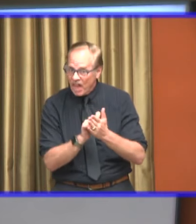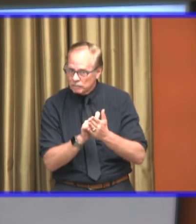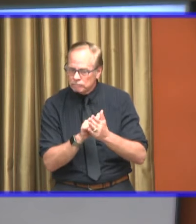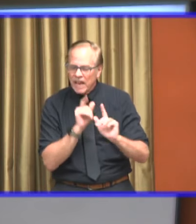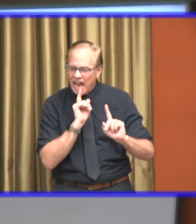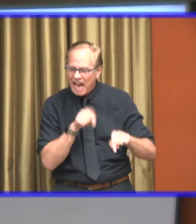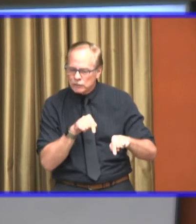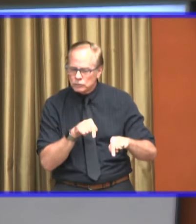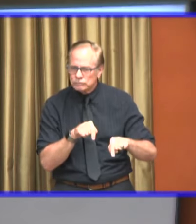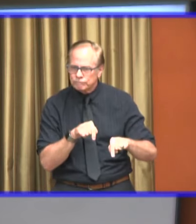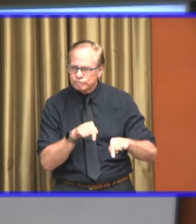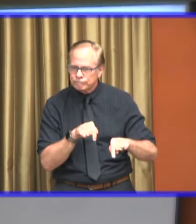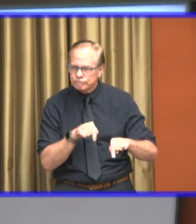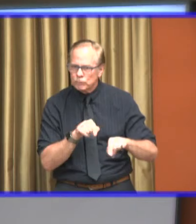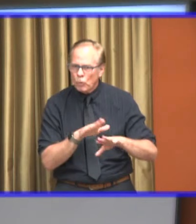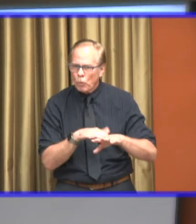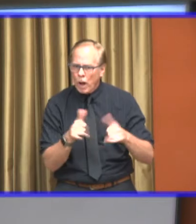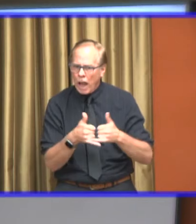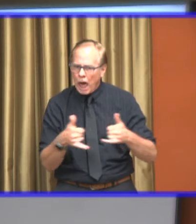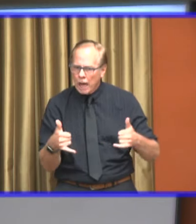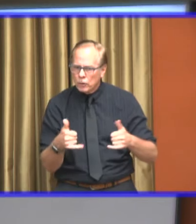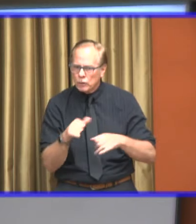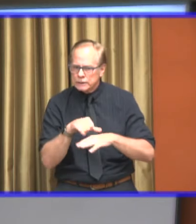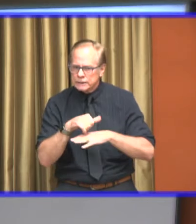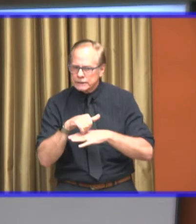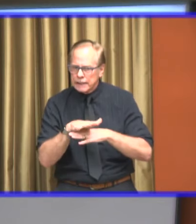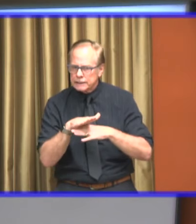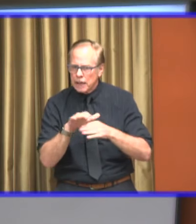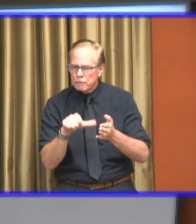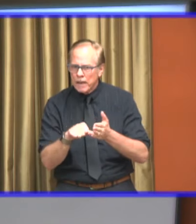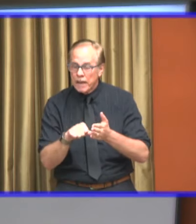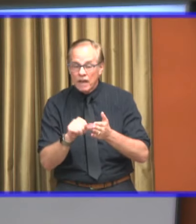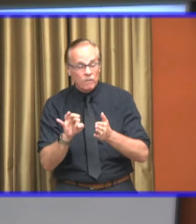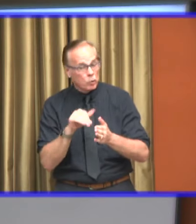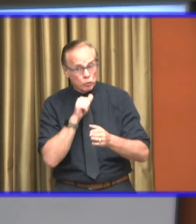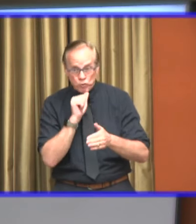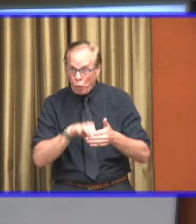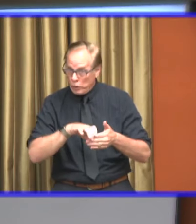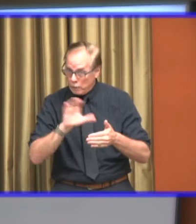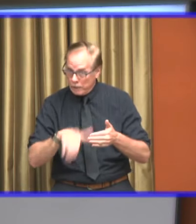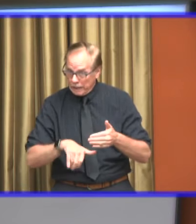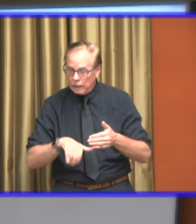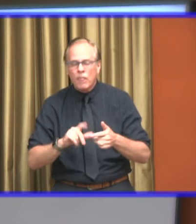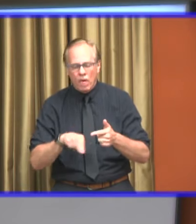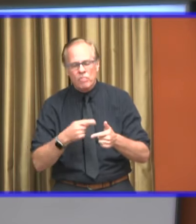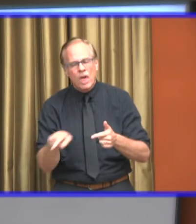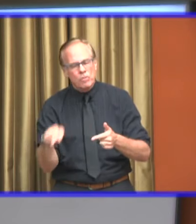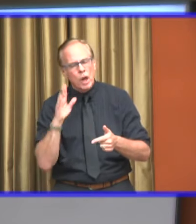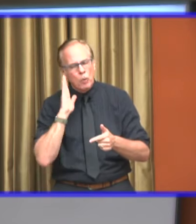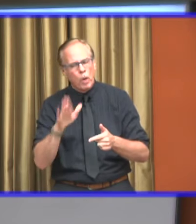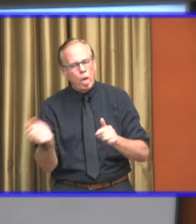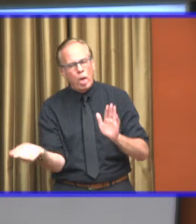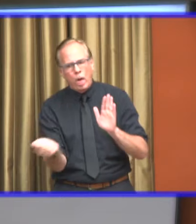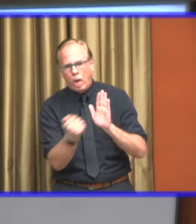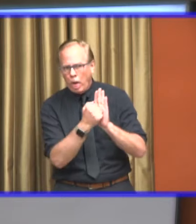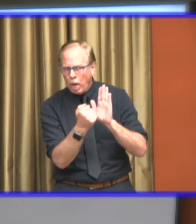they won't come. But if you don't complete the census, they will come and knocking on your door. How many people are in there?